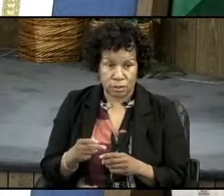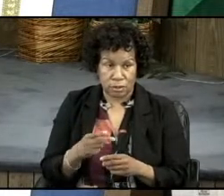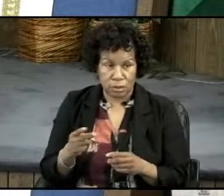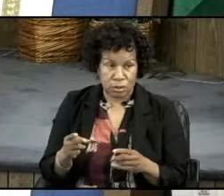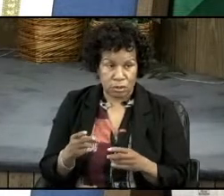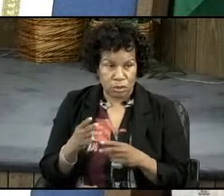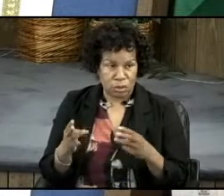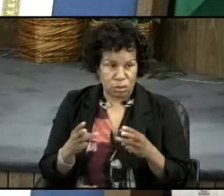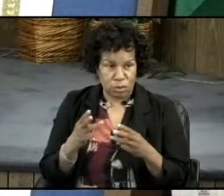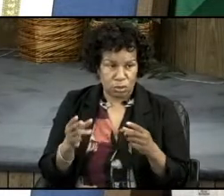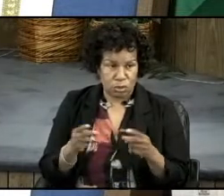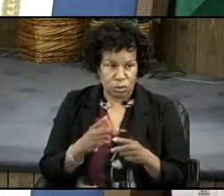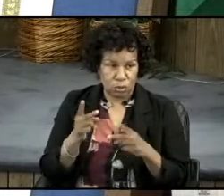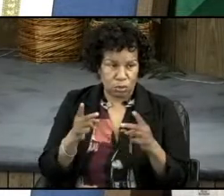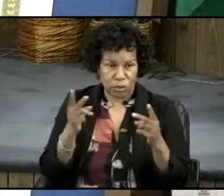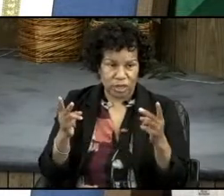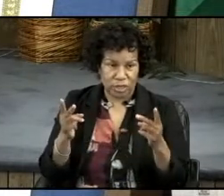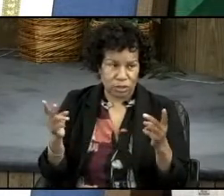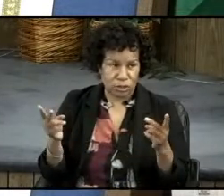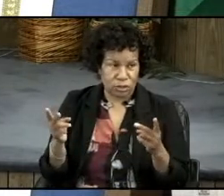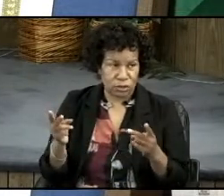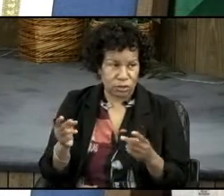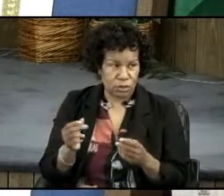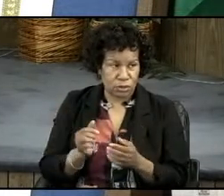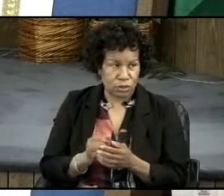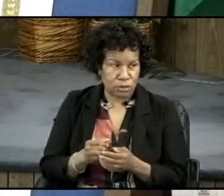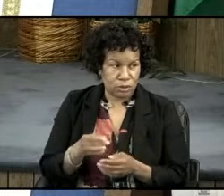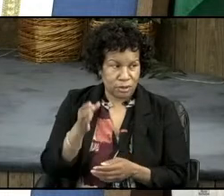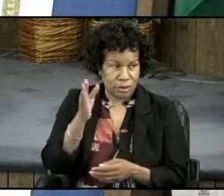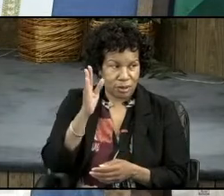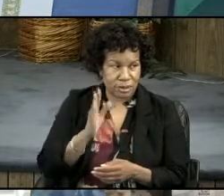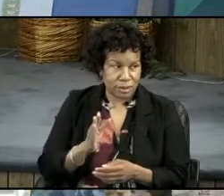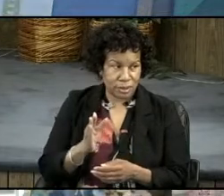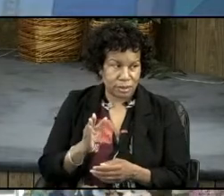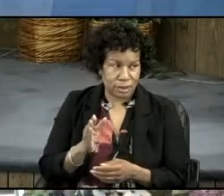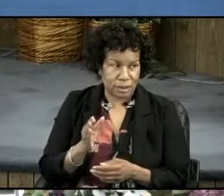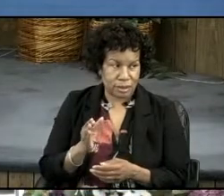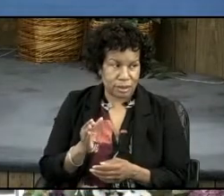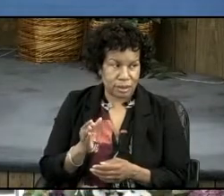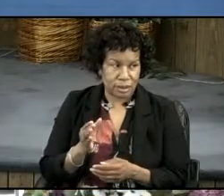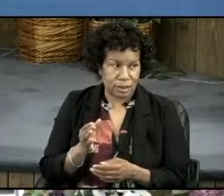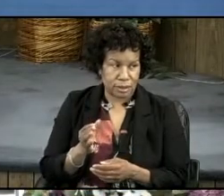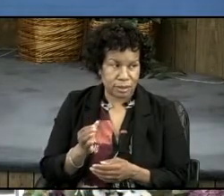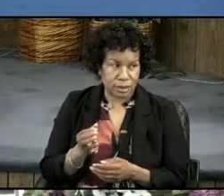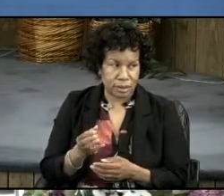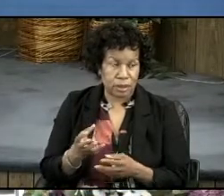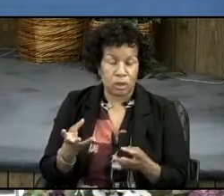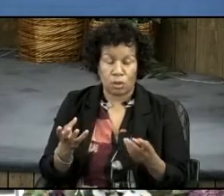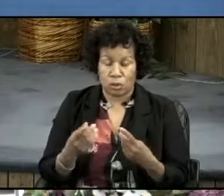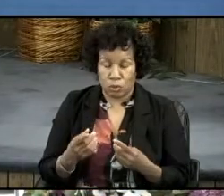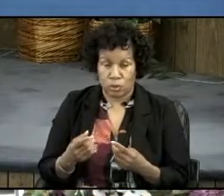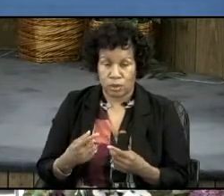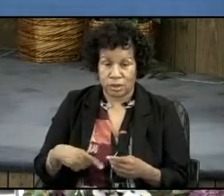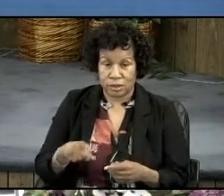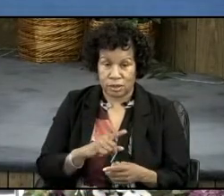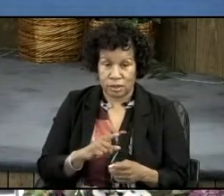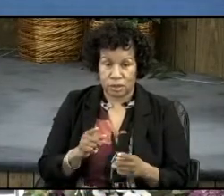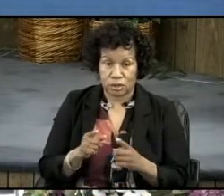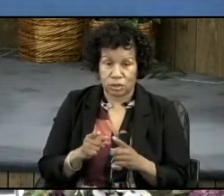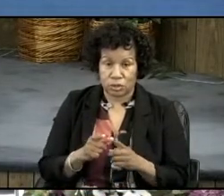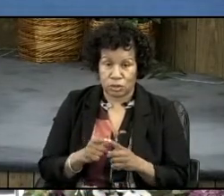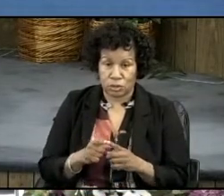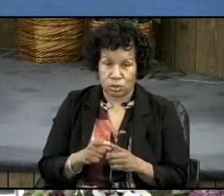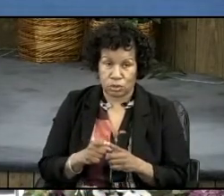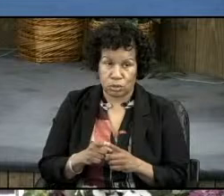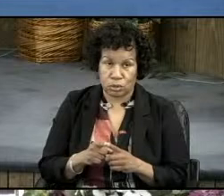the schoolhouse, or whatever you're doing, God expects greatness out of you. And so we have to do